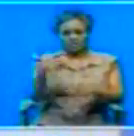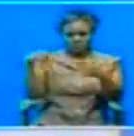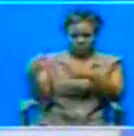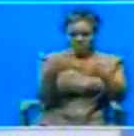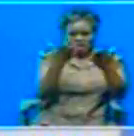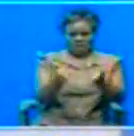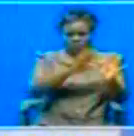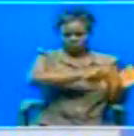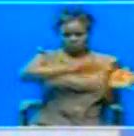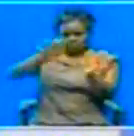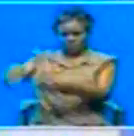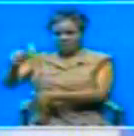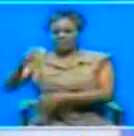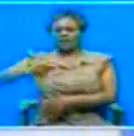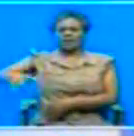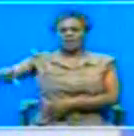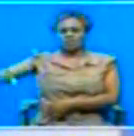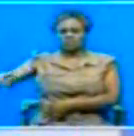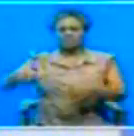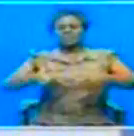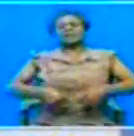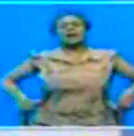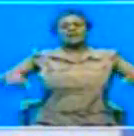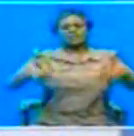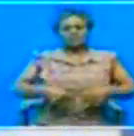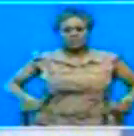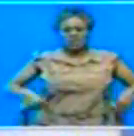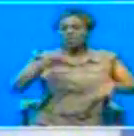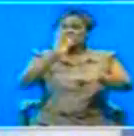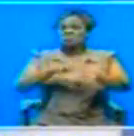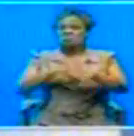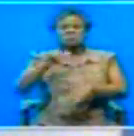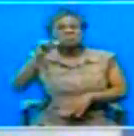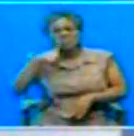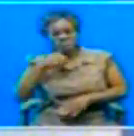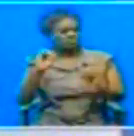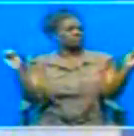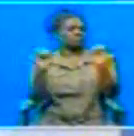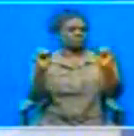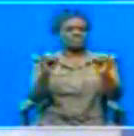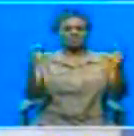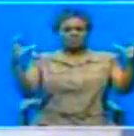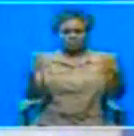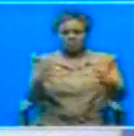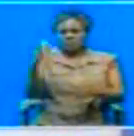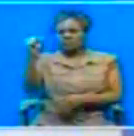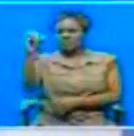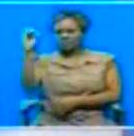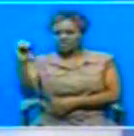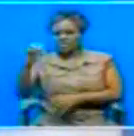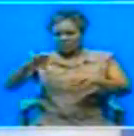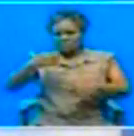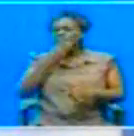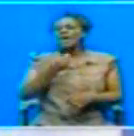And let's now move to another county, and this is Garissa, and there's no more good news there either. A gang of 15 men in Garissa